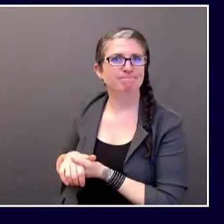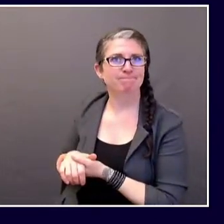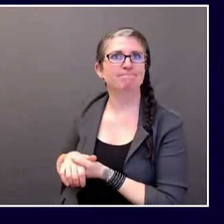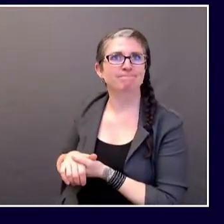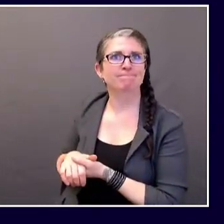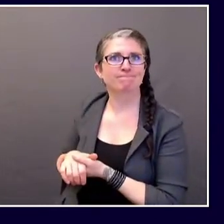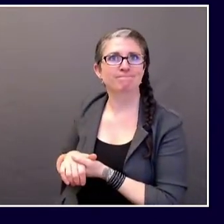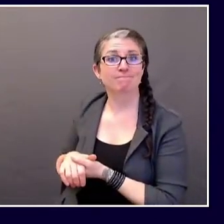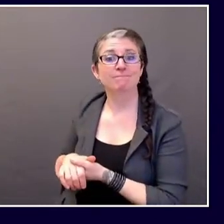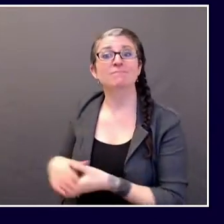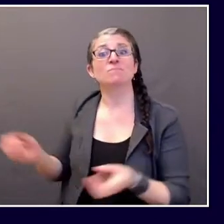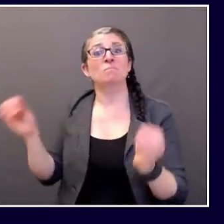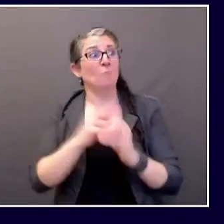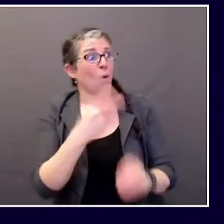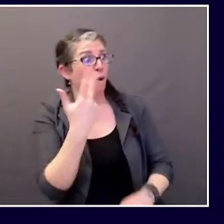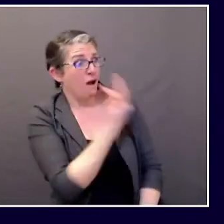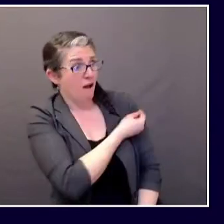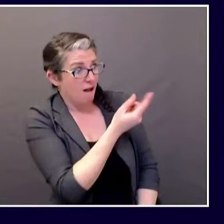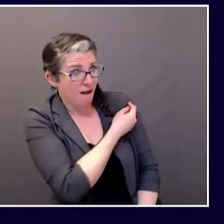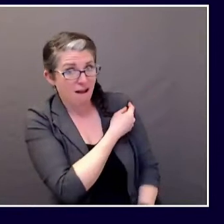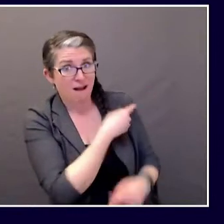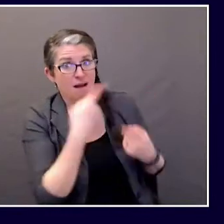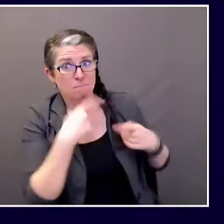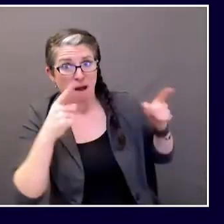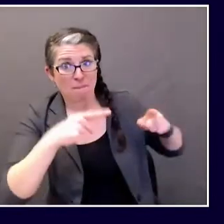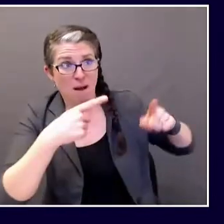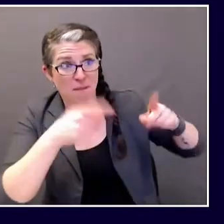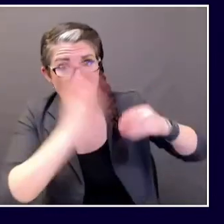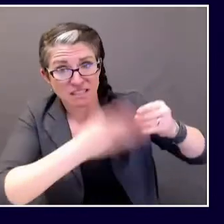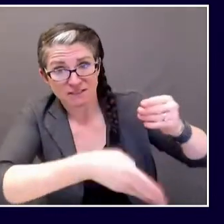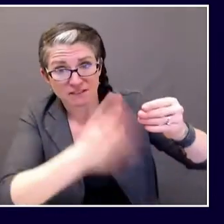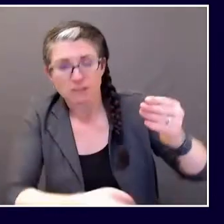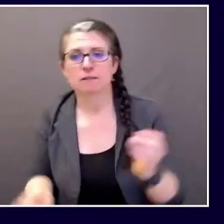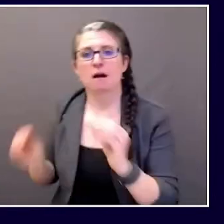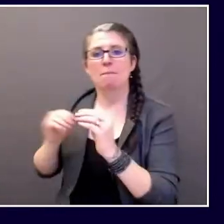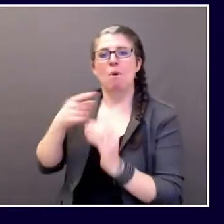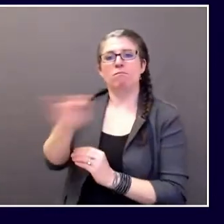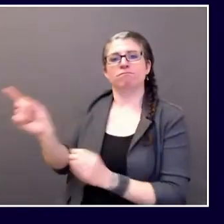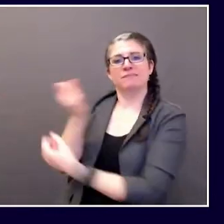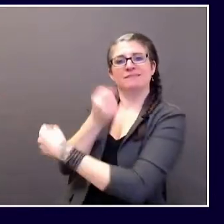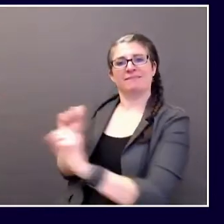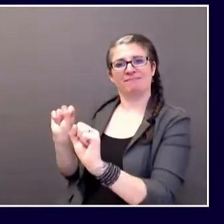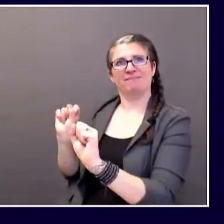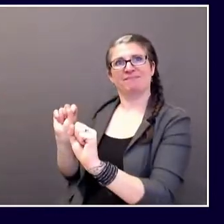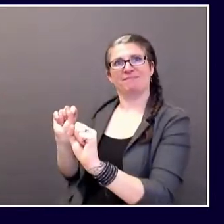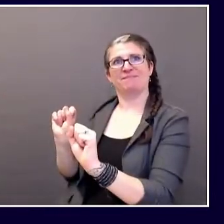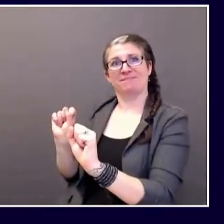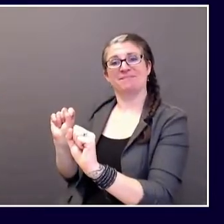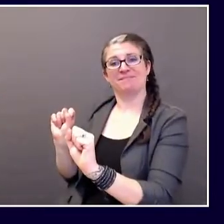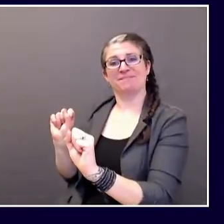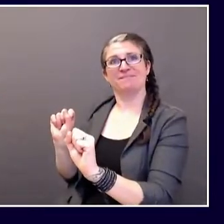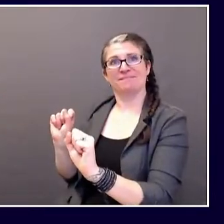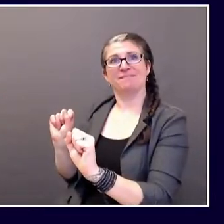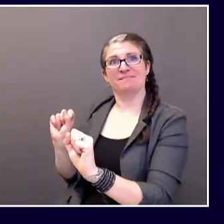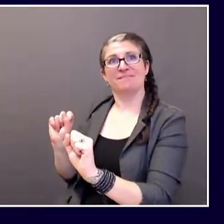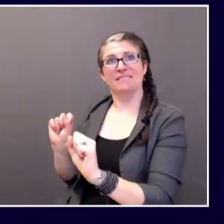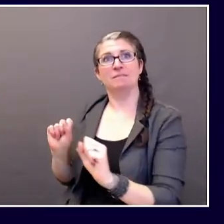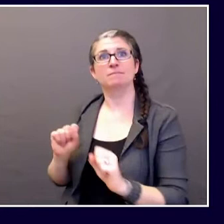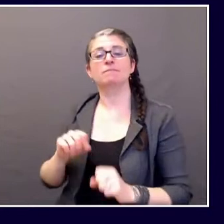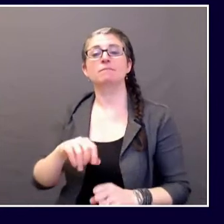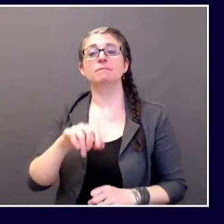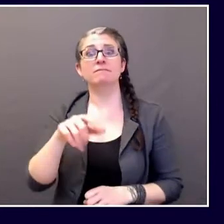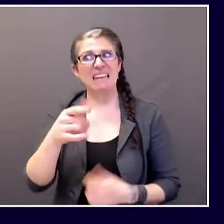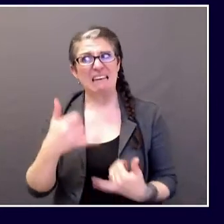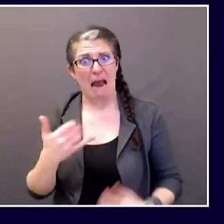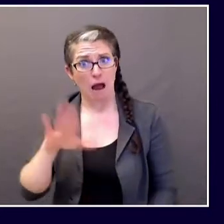especially in light of the variants that we now see emerging, not just in Maine, but across the country. Commissioner, please, what